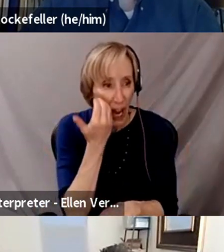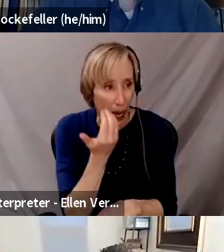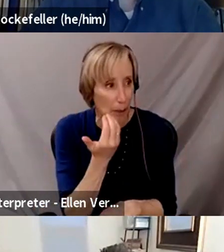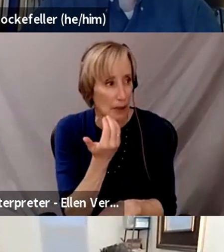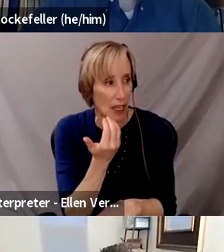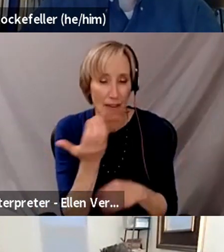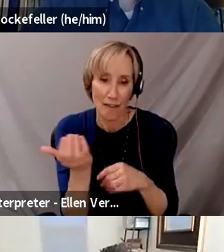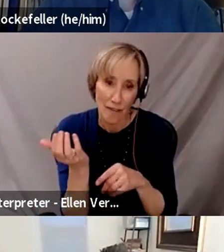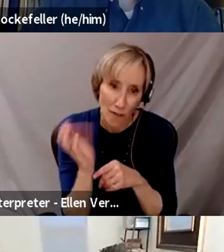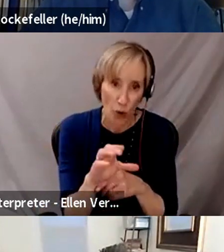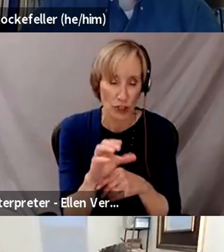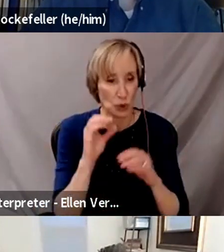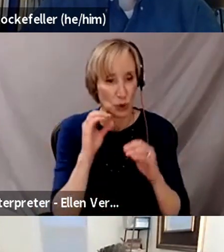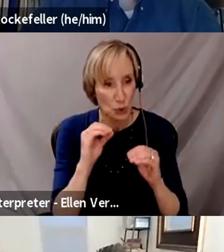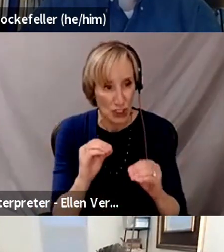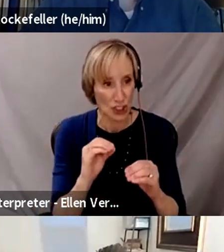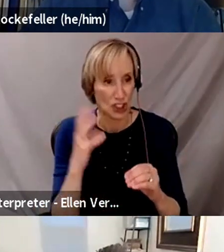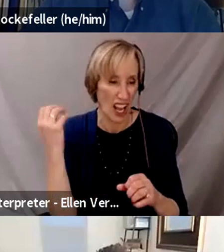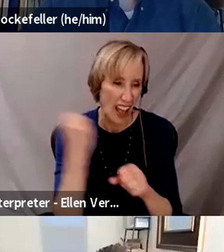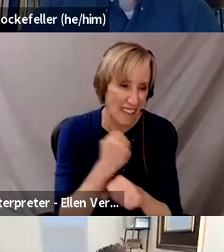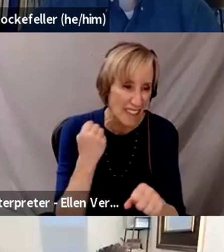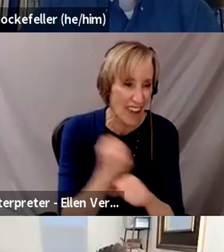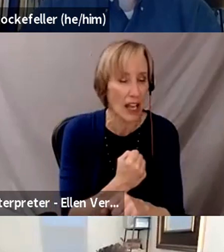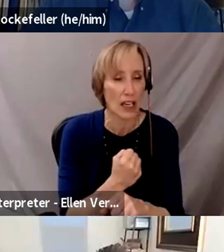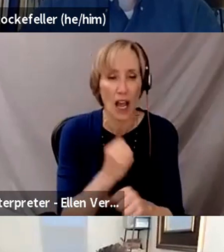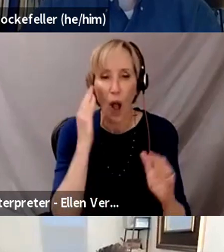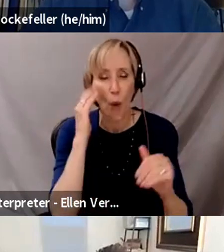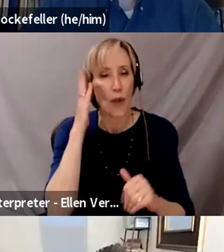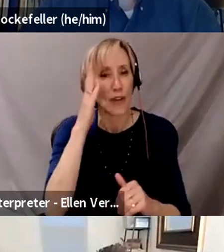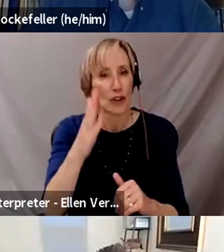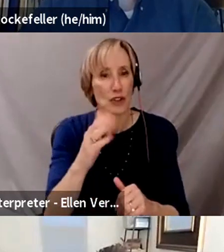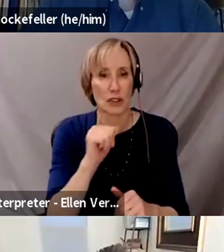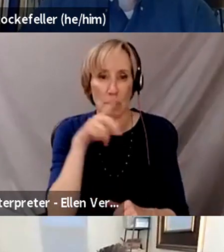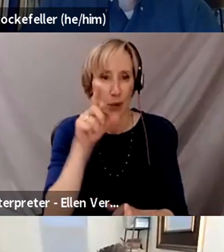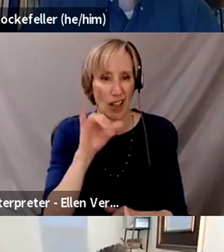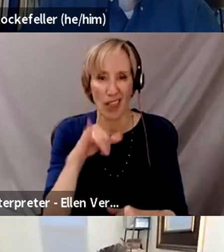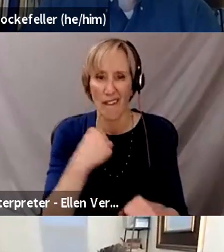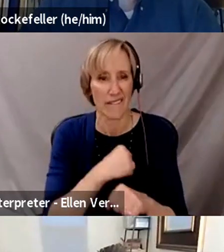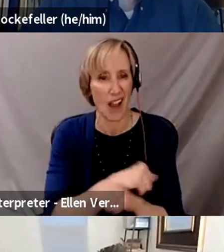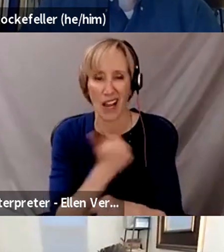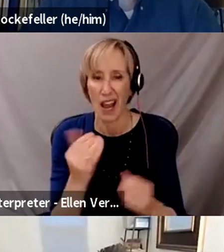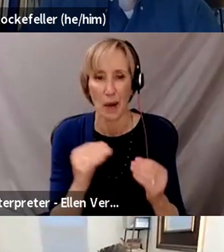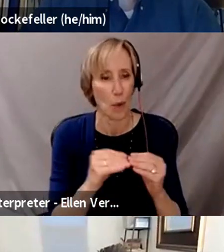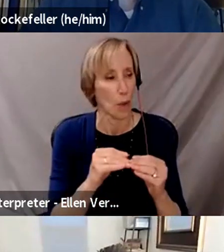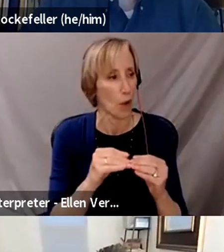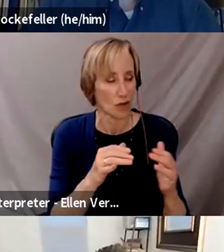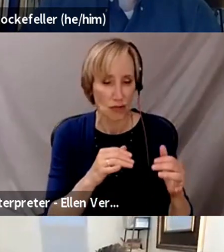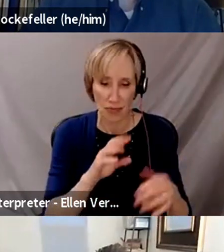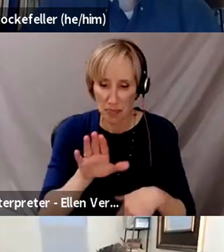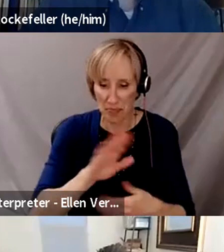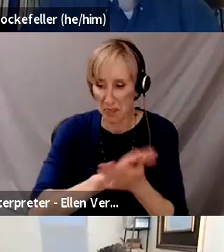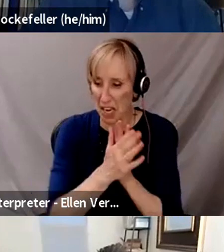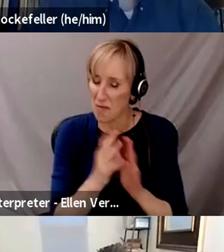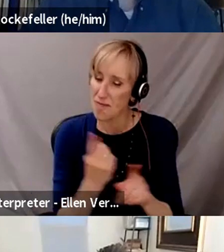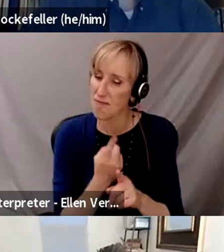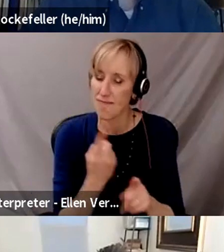that would no longer need that. And that's my hope for young adults. And, I see us going in that direction